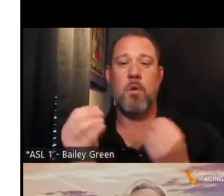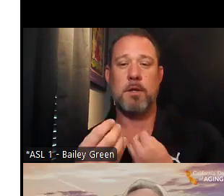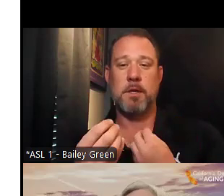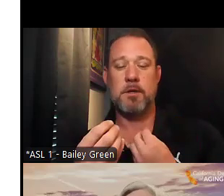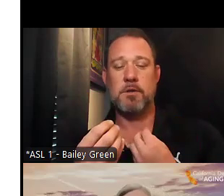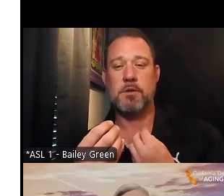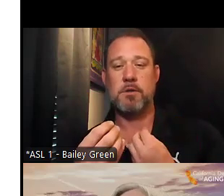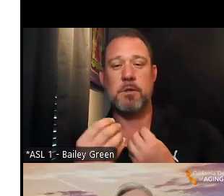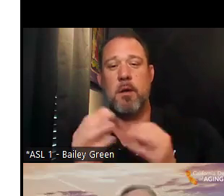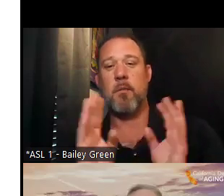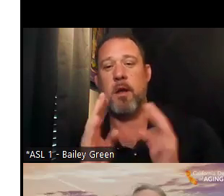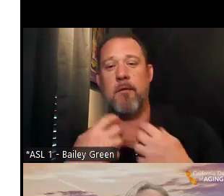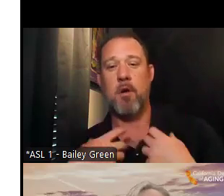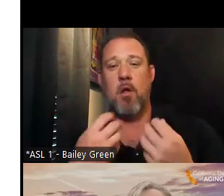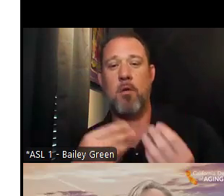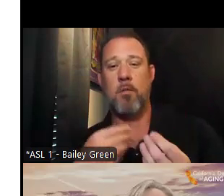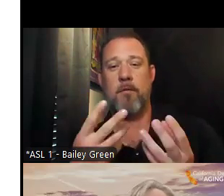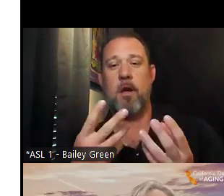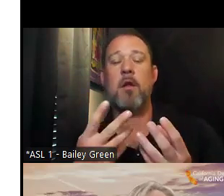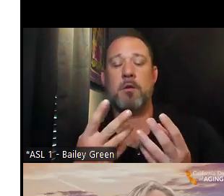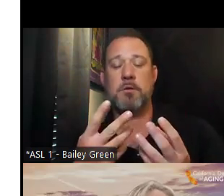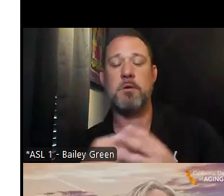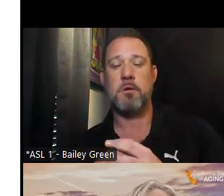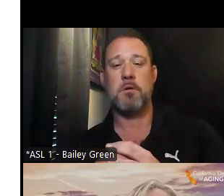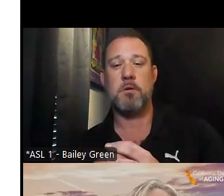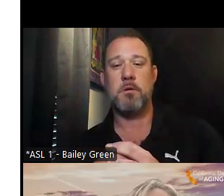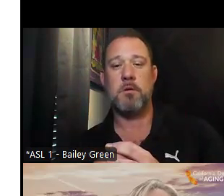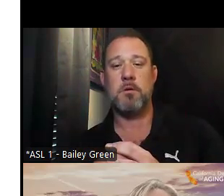organizations, and behavioral health providers and peers.